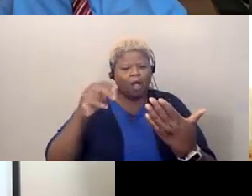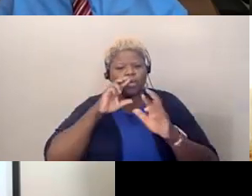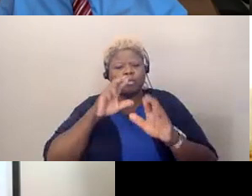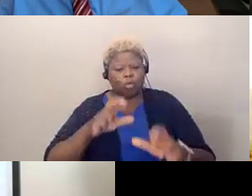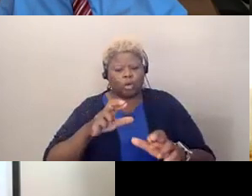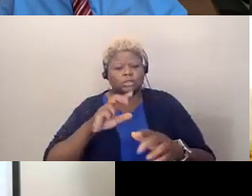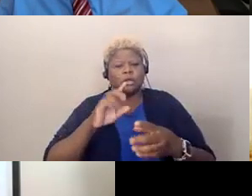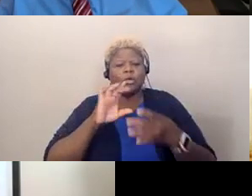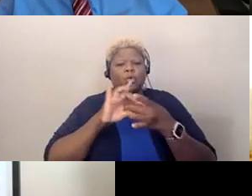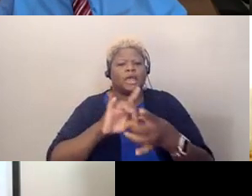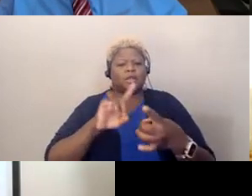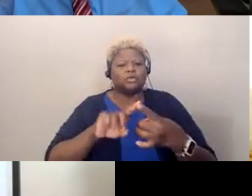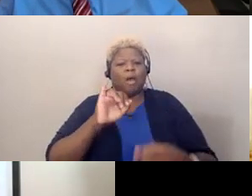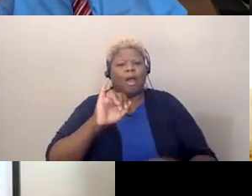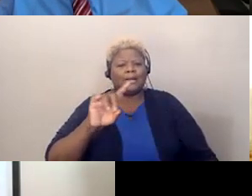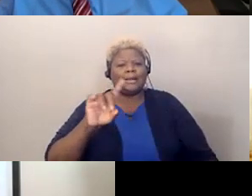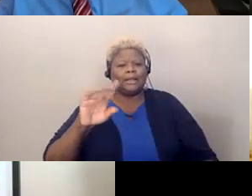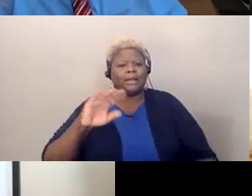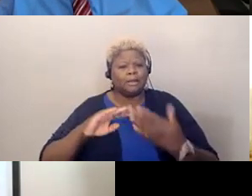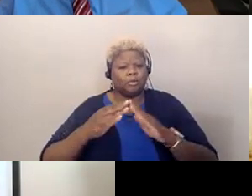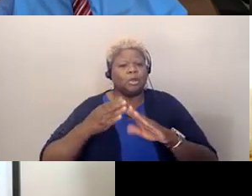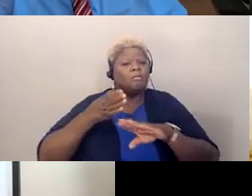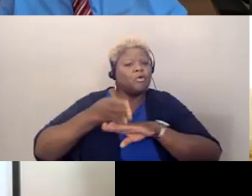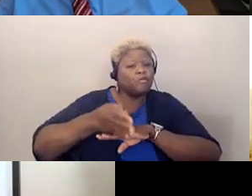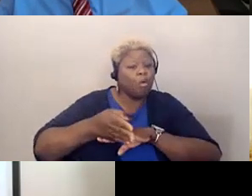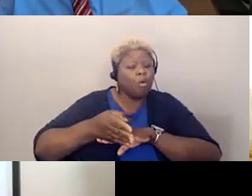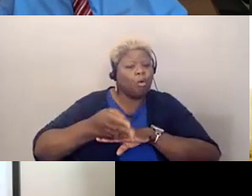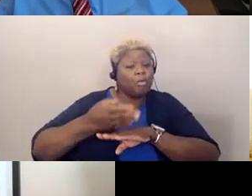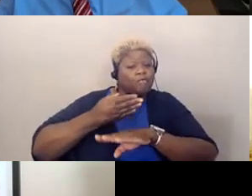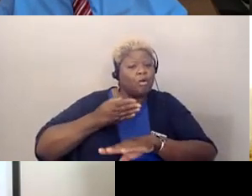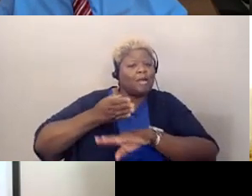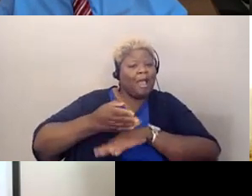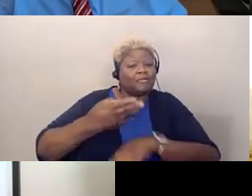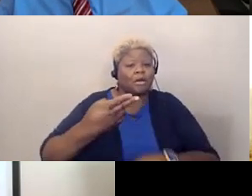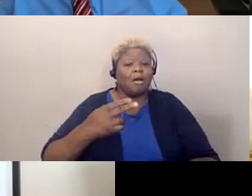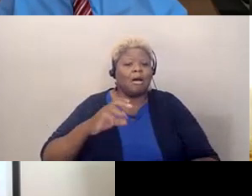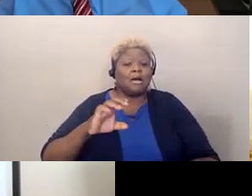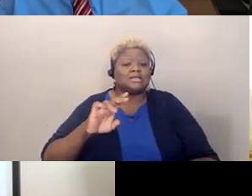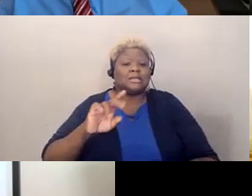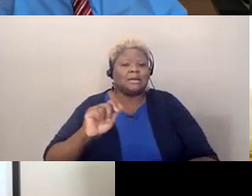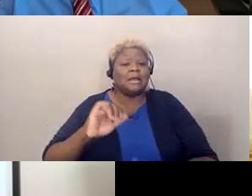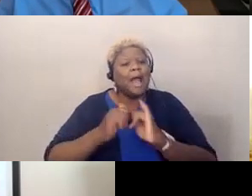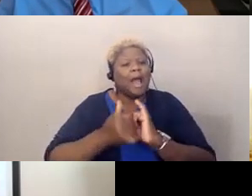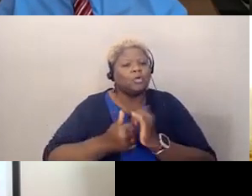pertaining to the IDD community before and after Hacienda. How do you move the needle on this?